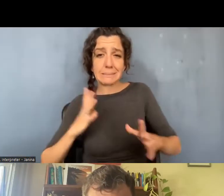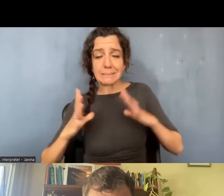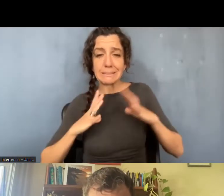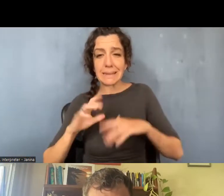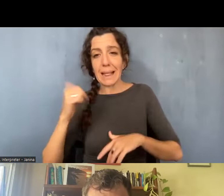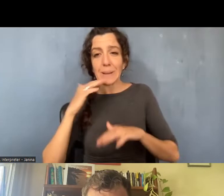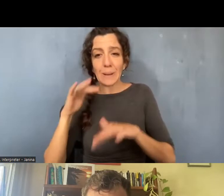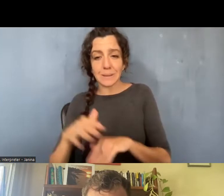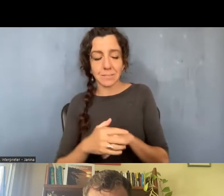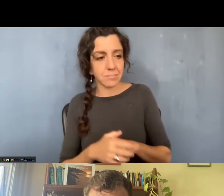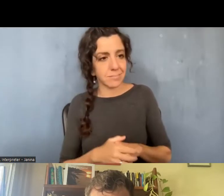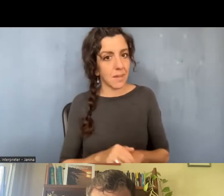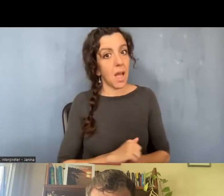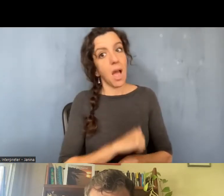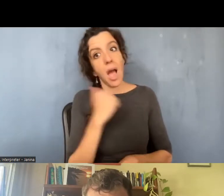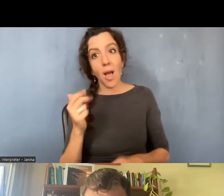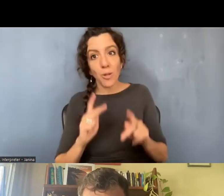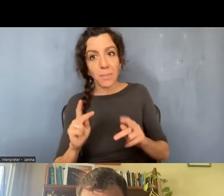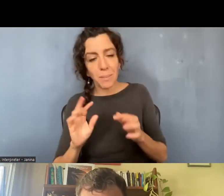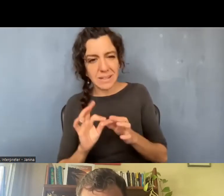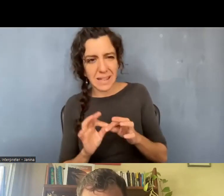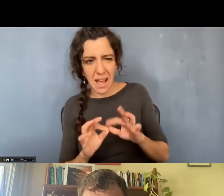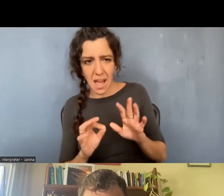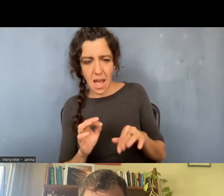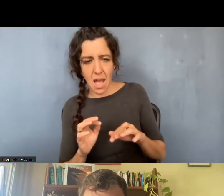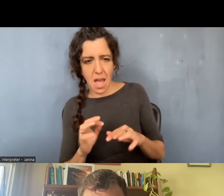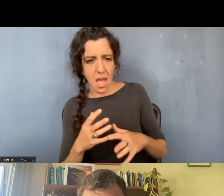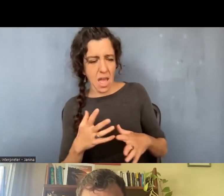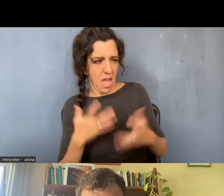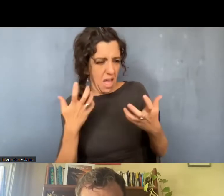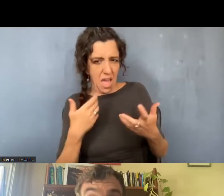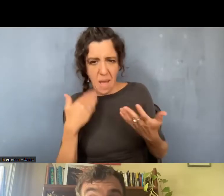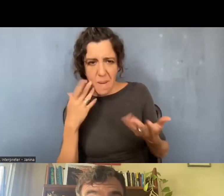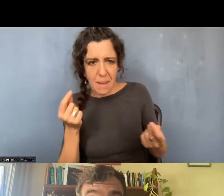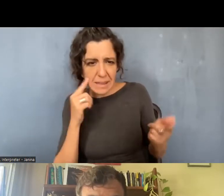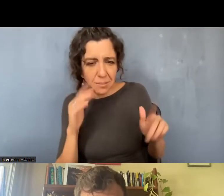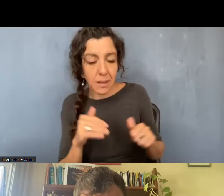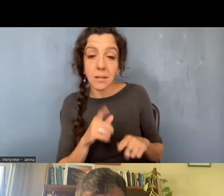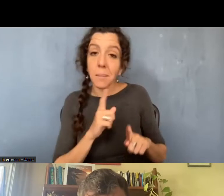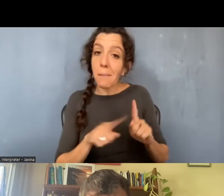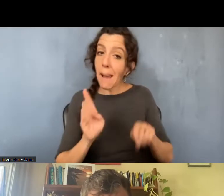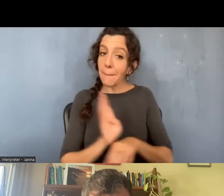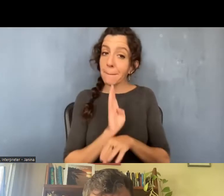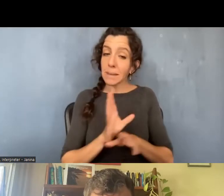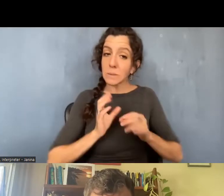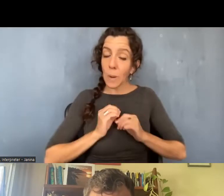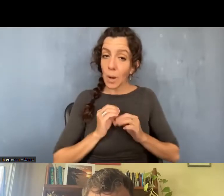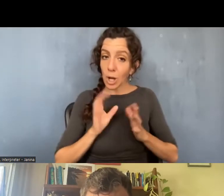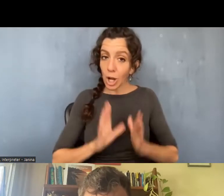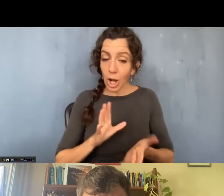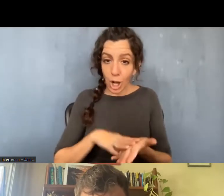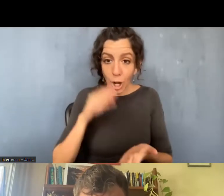at the unknown. What the business owner discovers is that through conversation with future customers, a